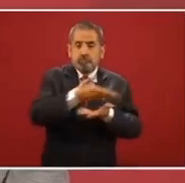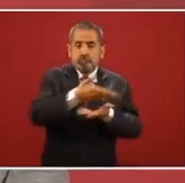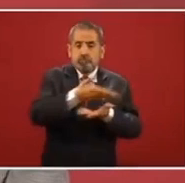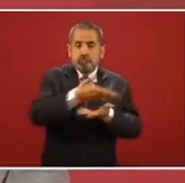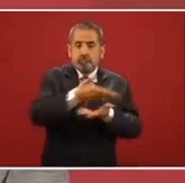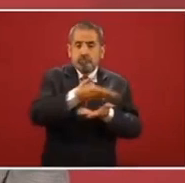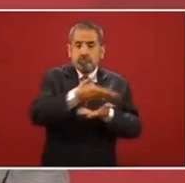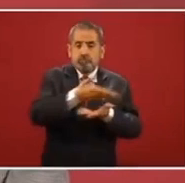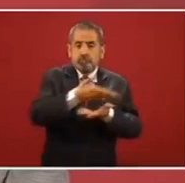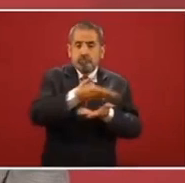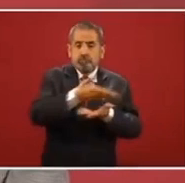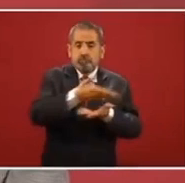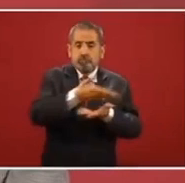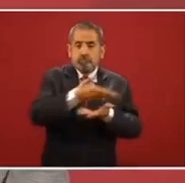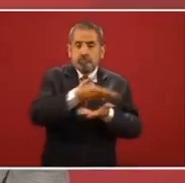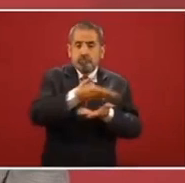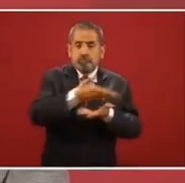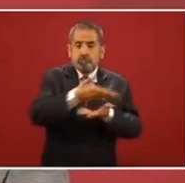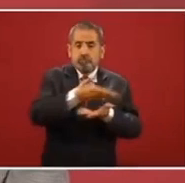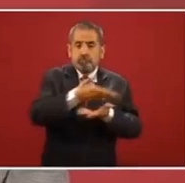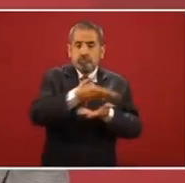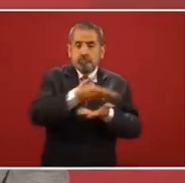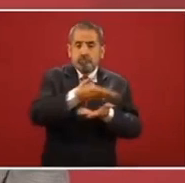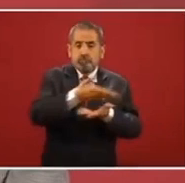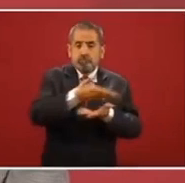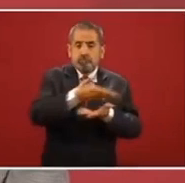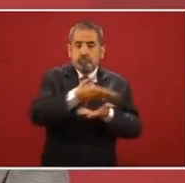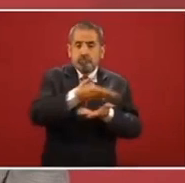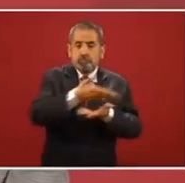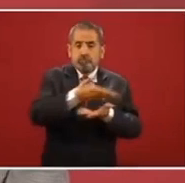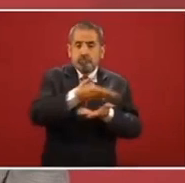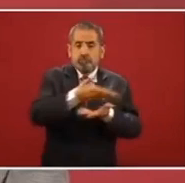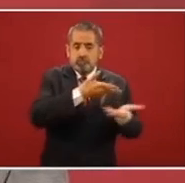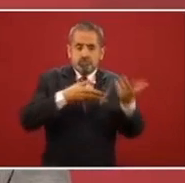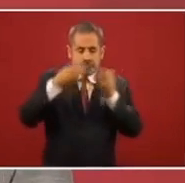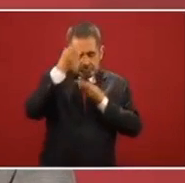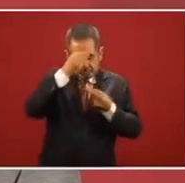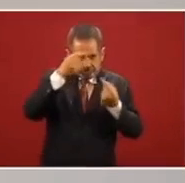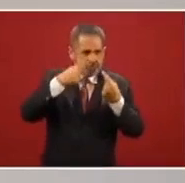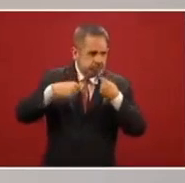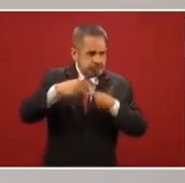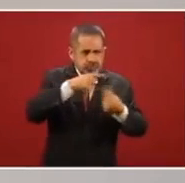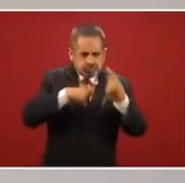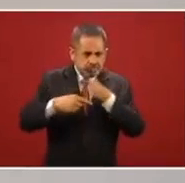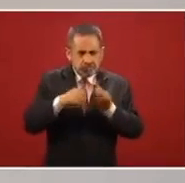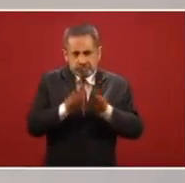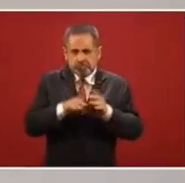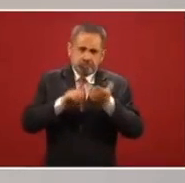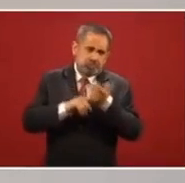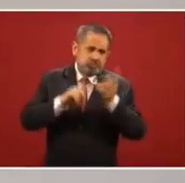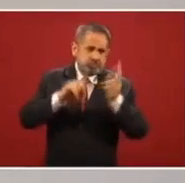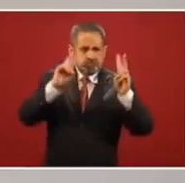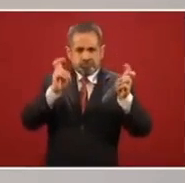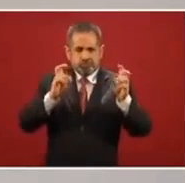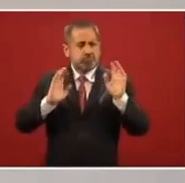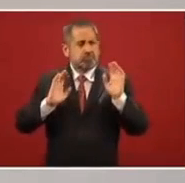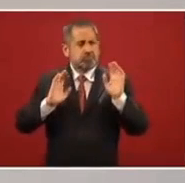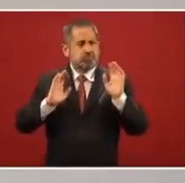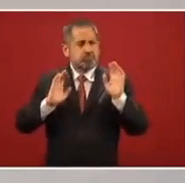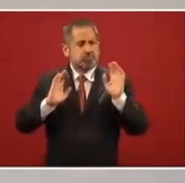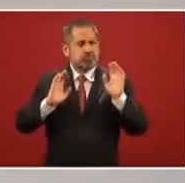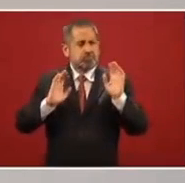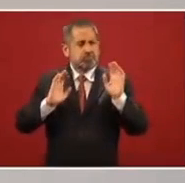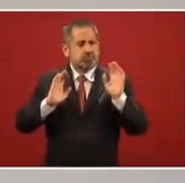a collegiate meeting that is sobre el tema y que la propia